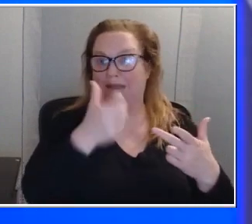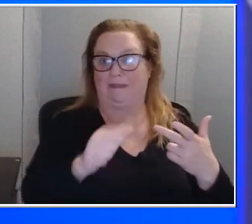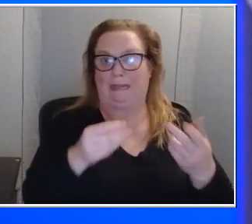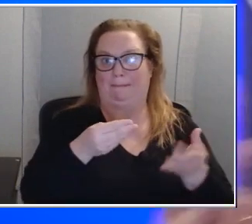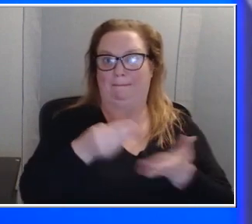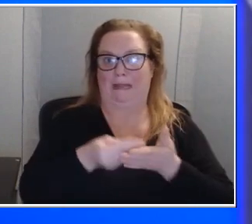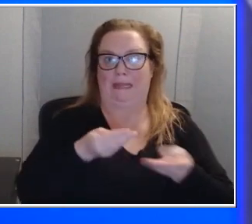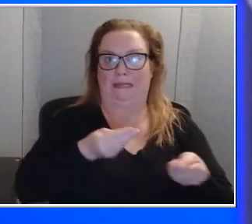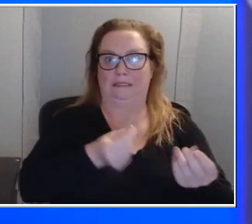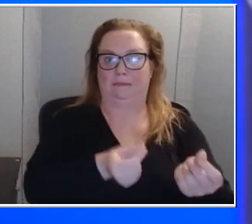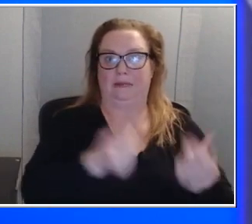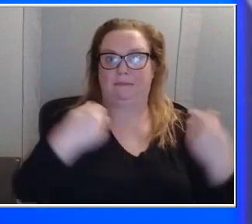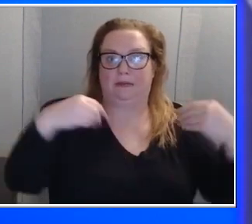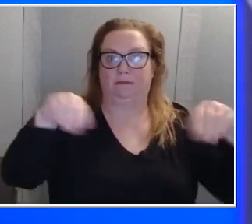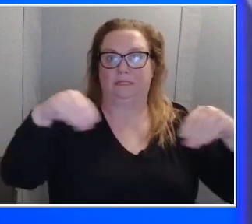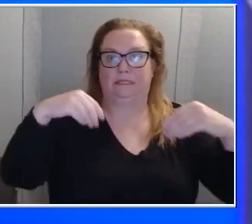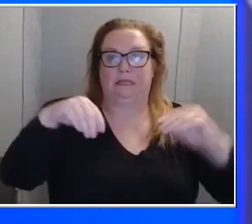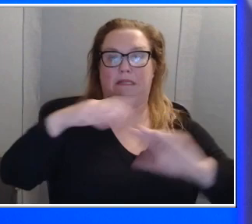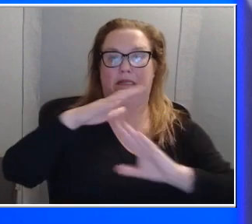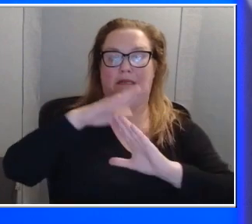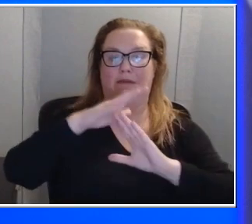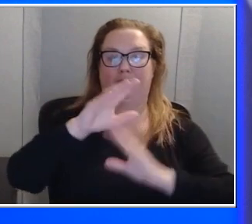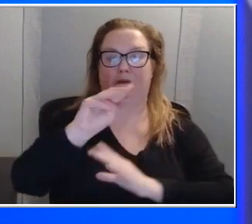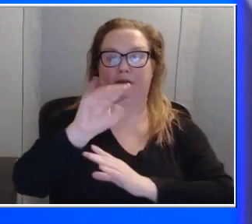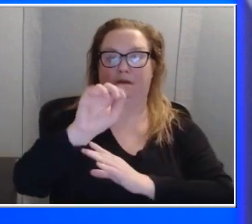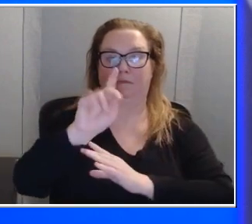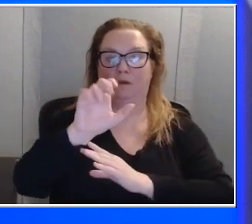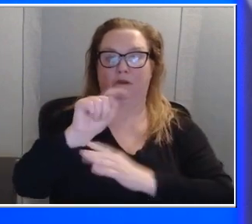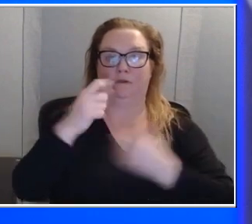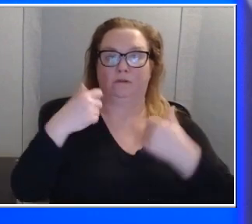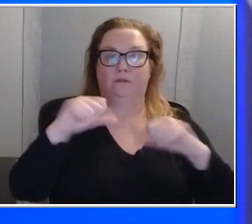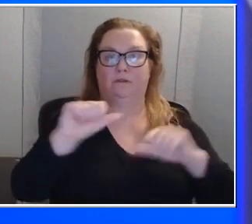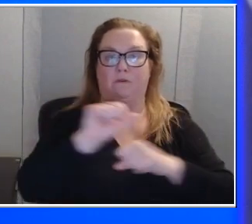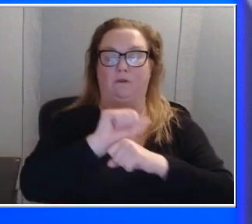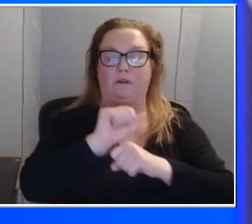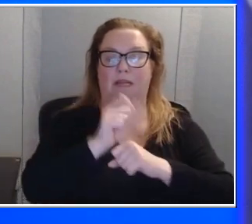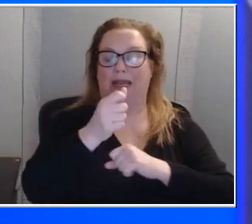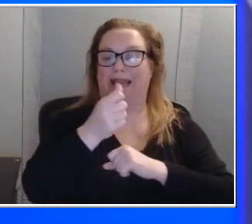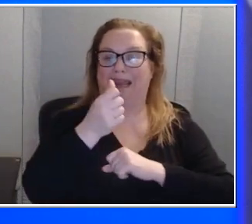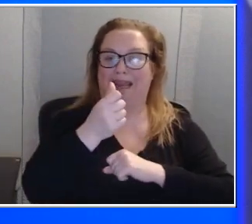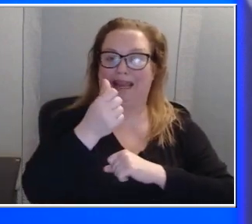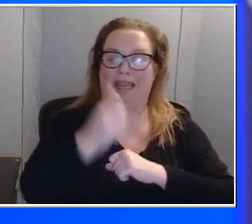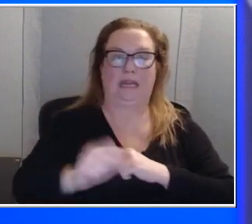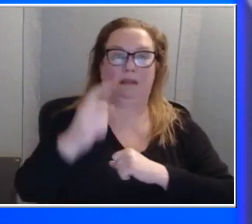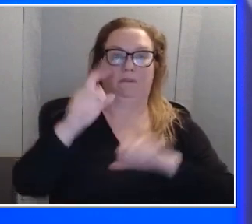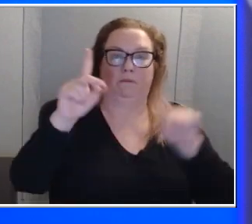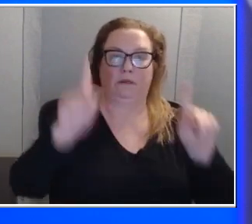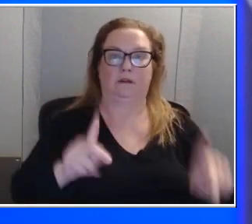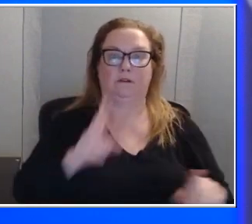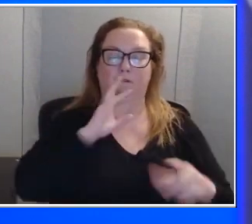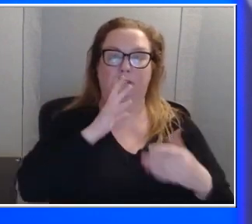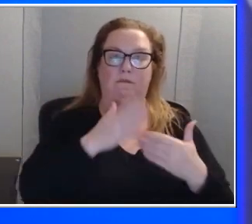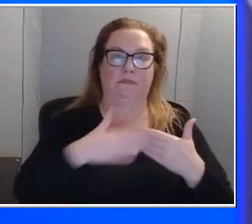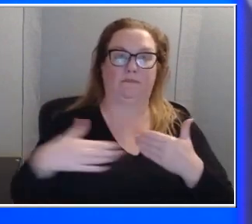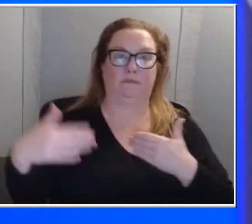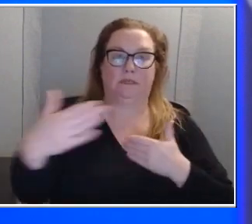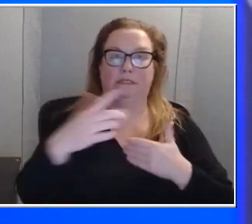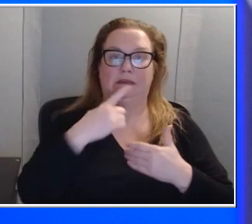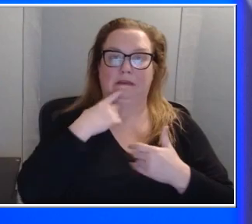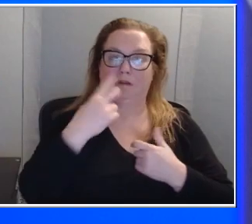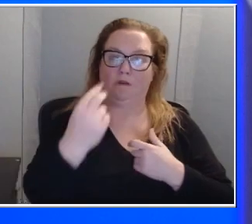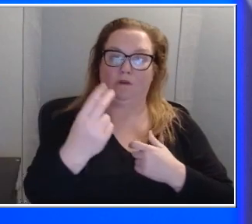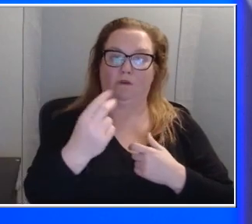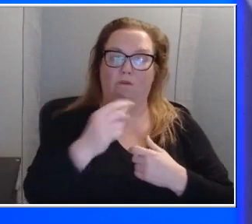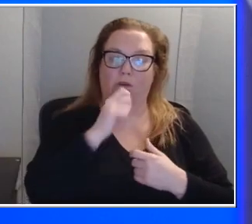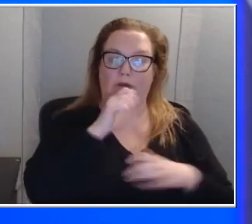but it was selling at the top of the market. We were going to try to find some if it worked, and everybody that we talked to that was a few months ahead of us said, no, don't do it. And we didn't do it,